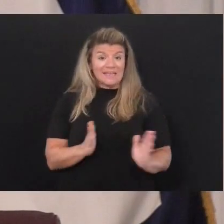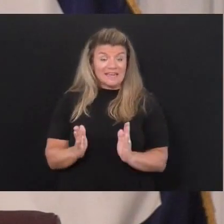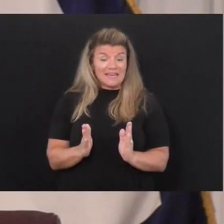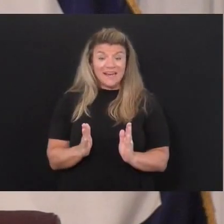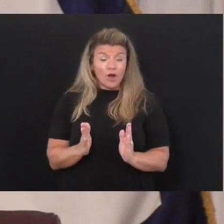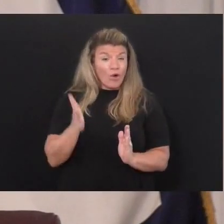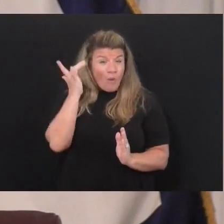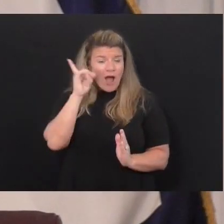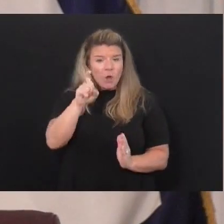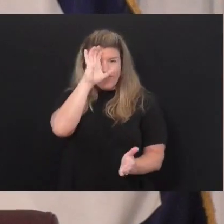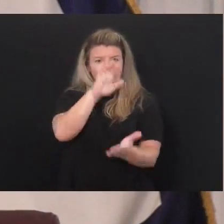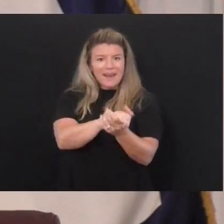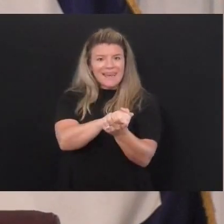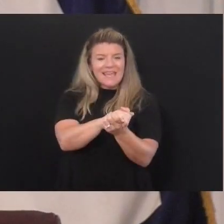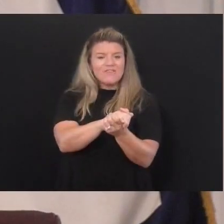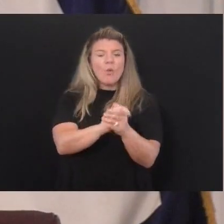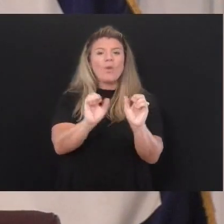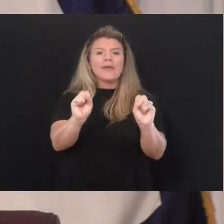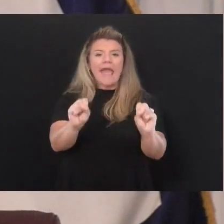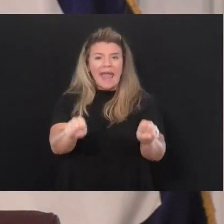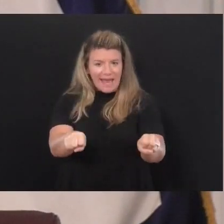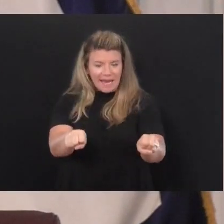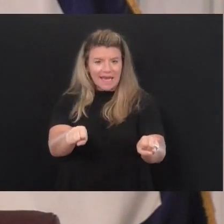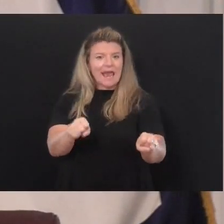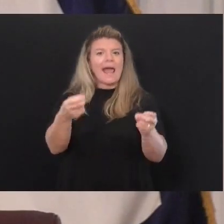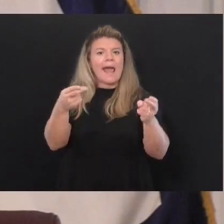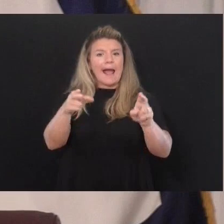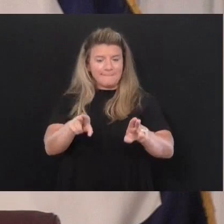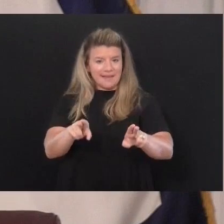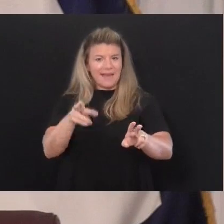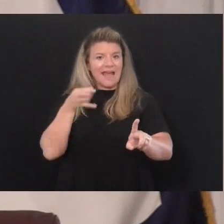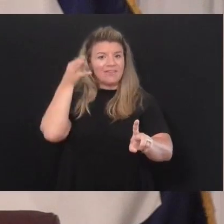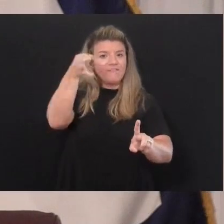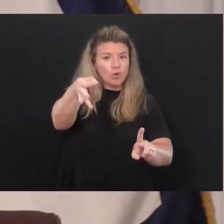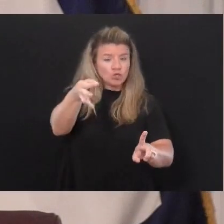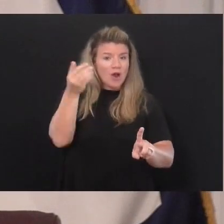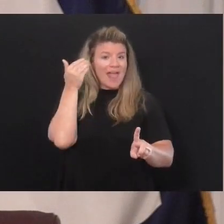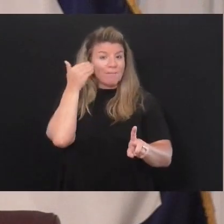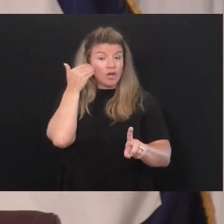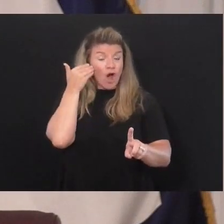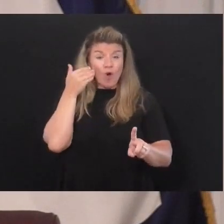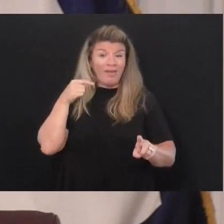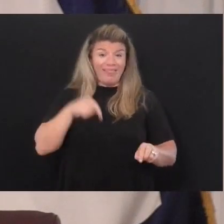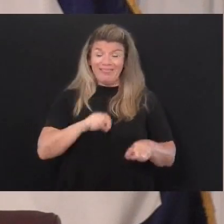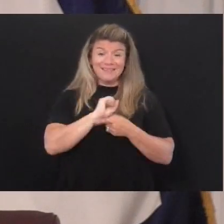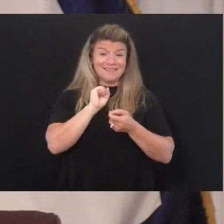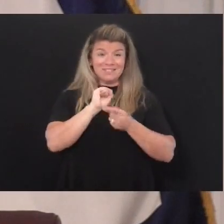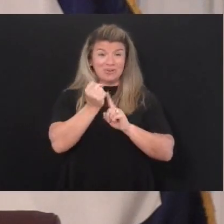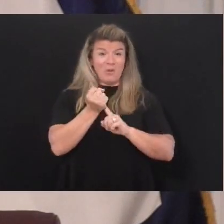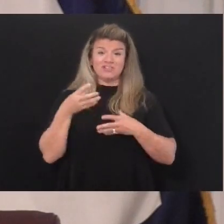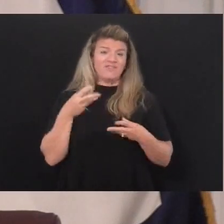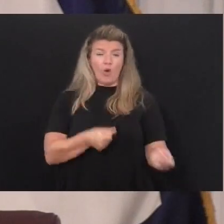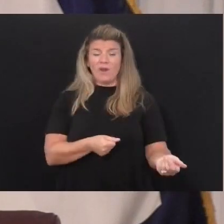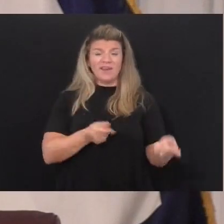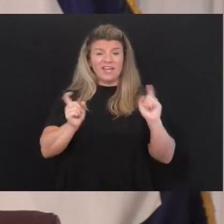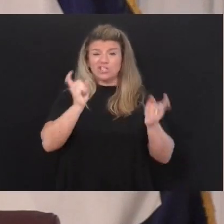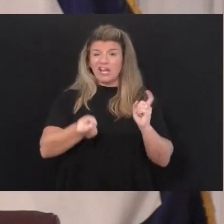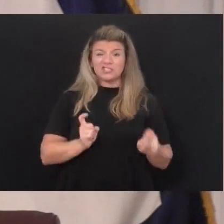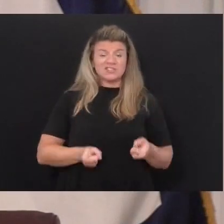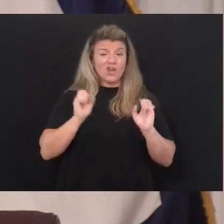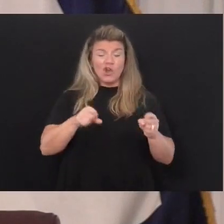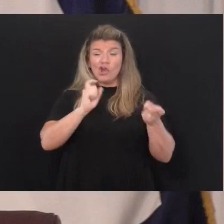half of the dollars in regard to the grants. You know, but on the CARES money,